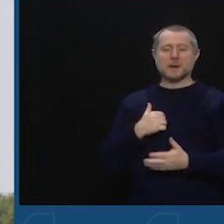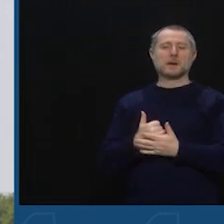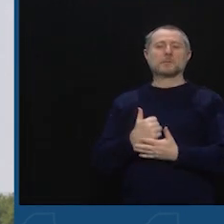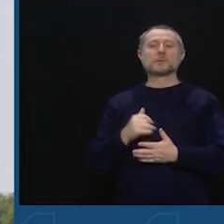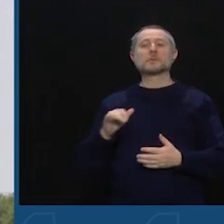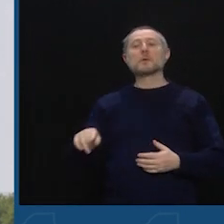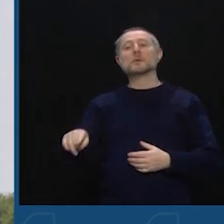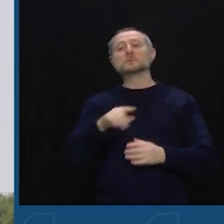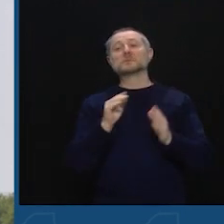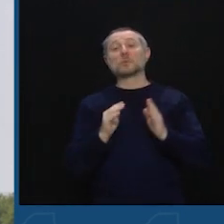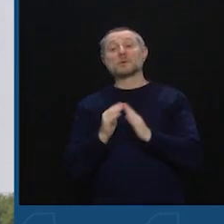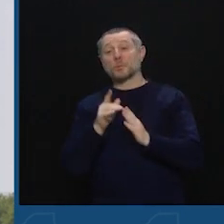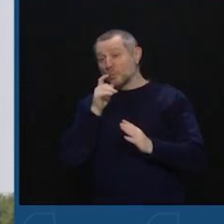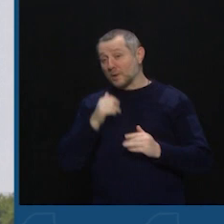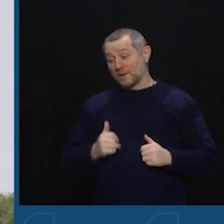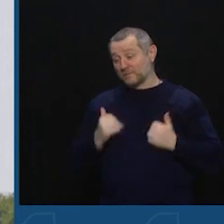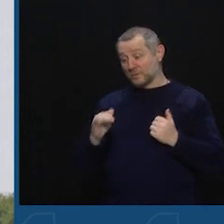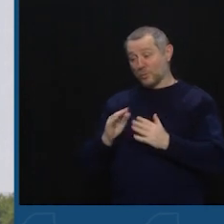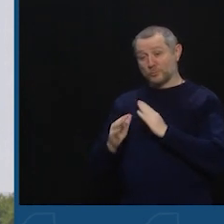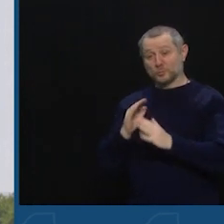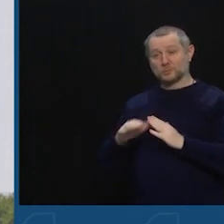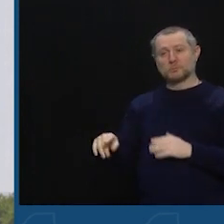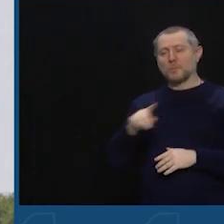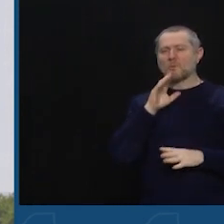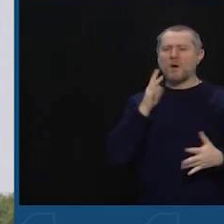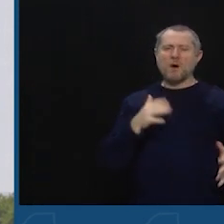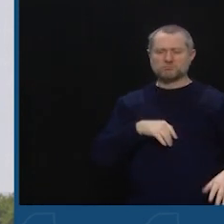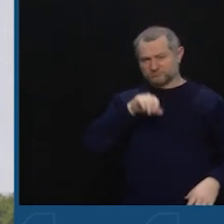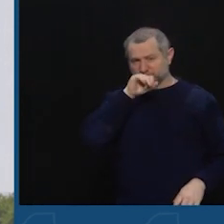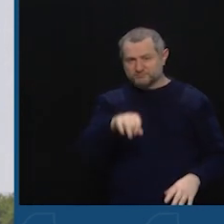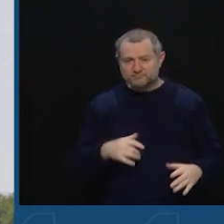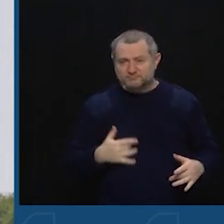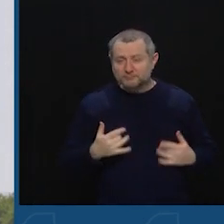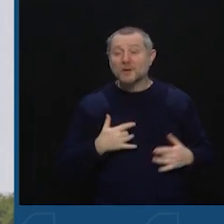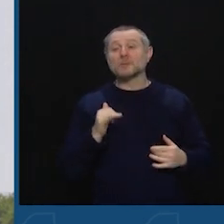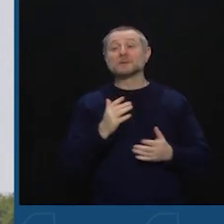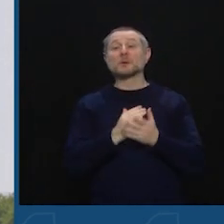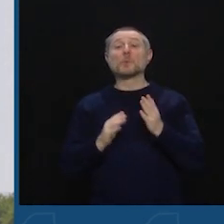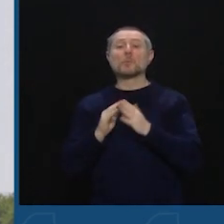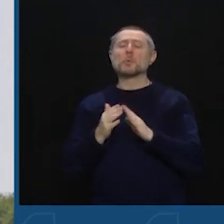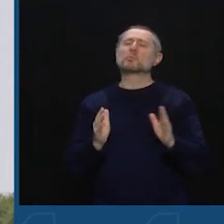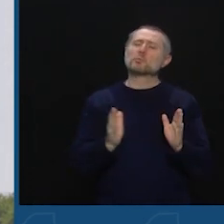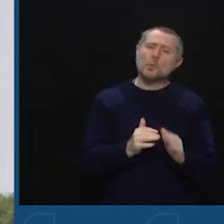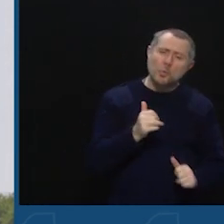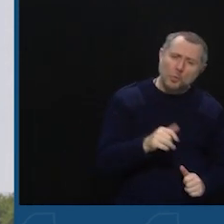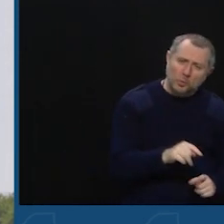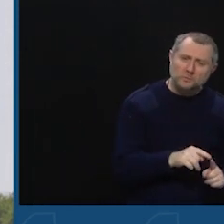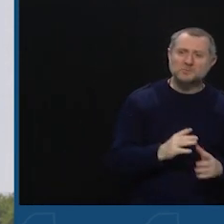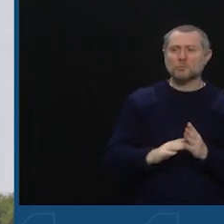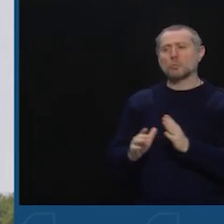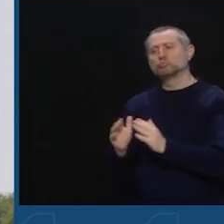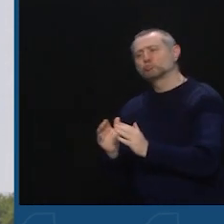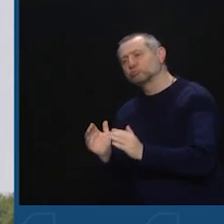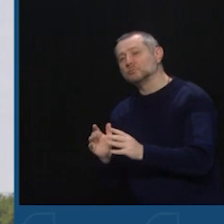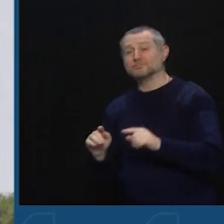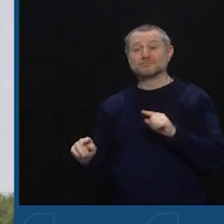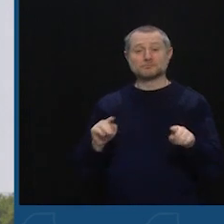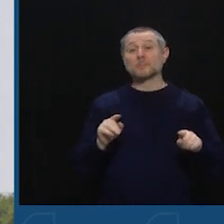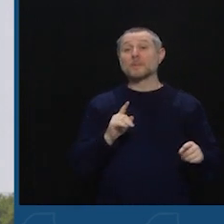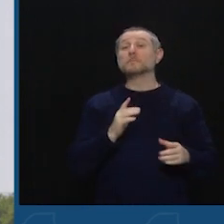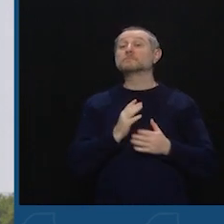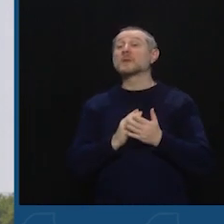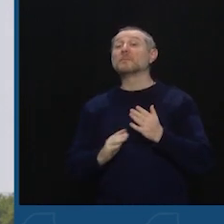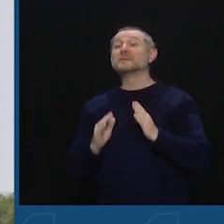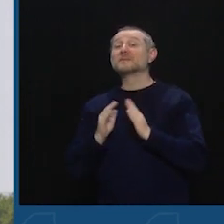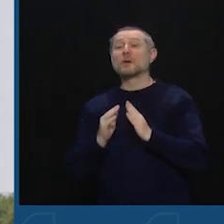people in those communities. But there's also communities that are just a little bit smaller. And there's a lot of communities are just the intersection of two